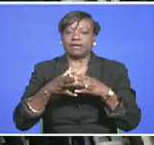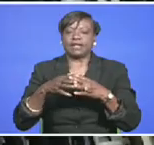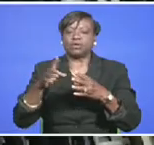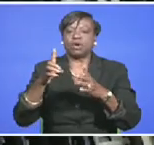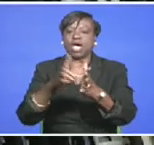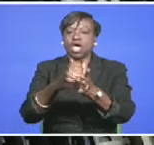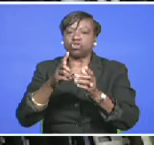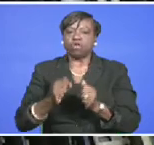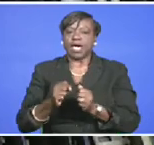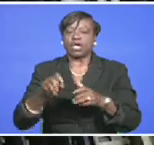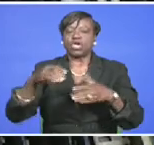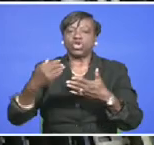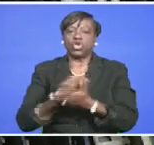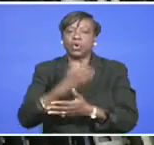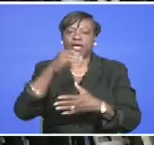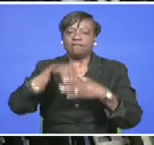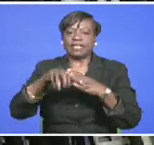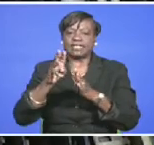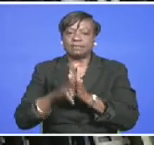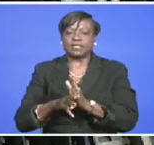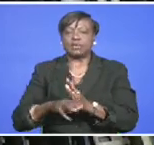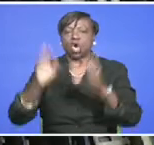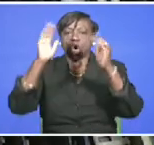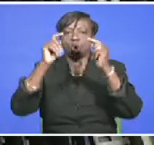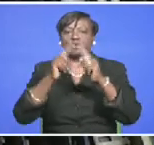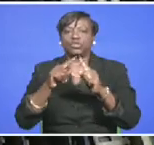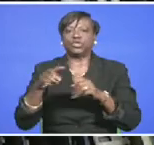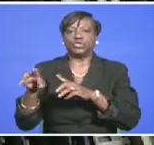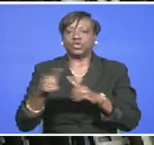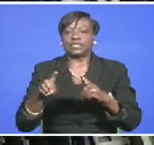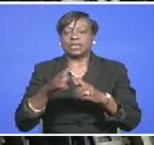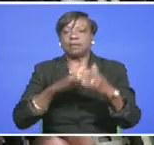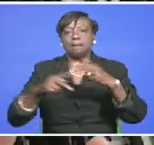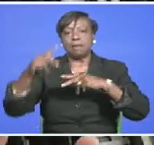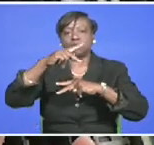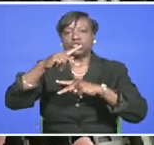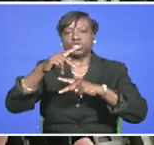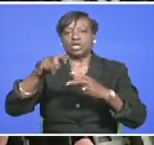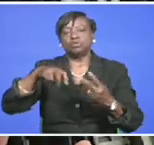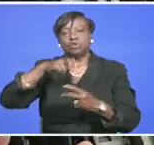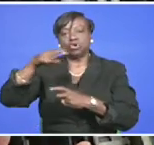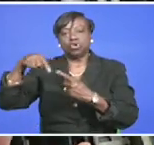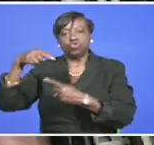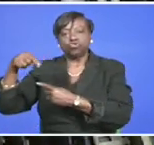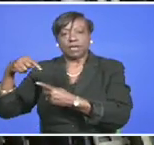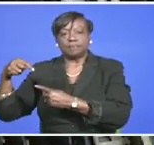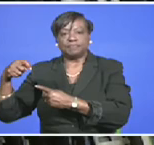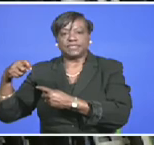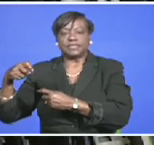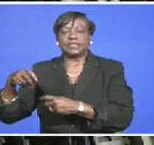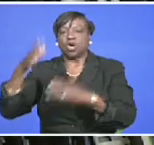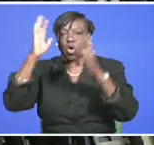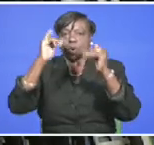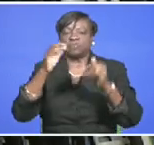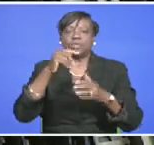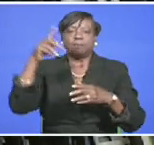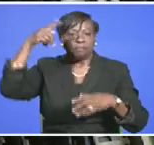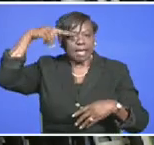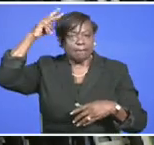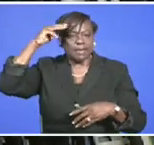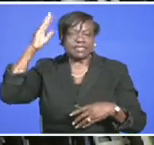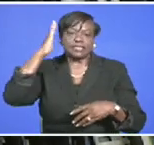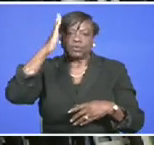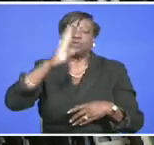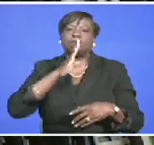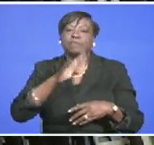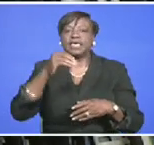Hope this year to do a number of promotional trips, which hopefully the Prime Minister will be in attendance with, so we can go back into